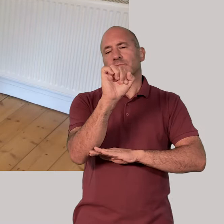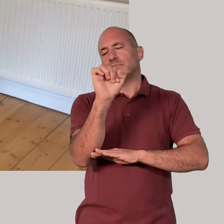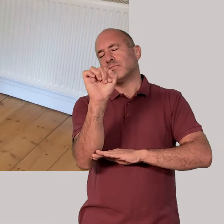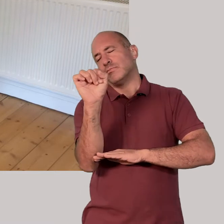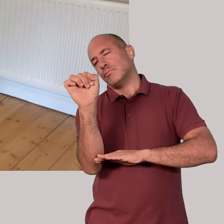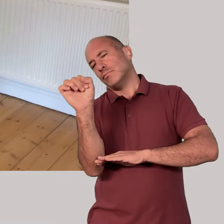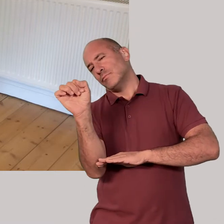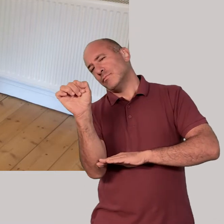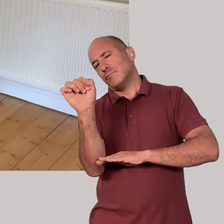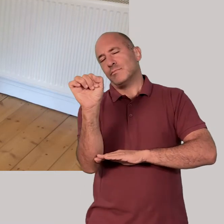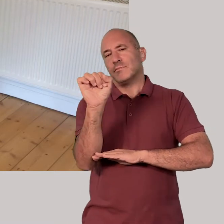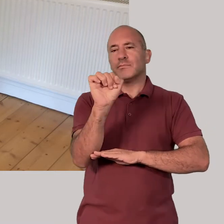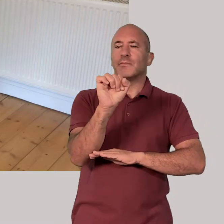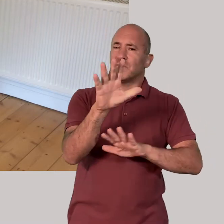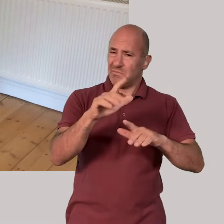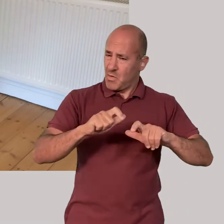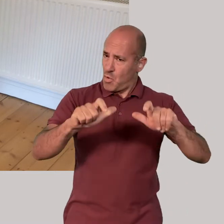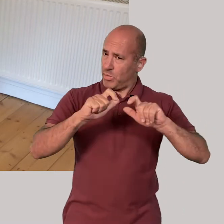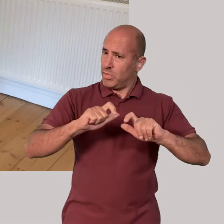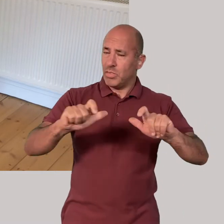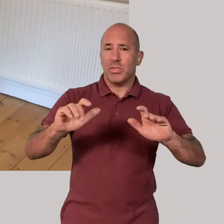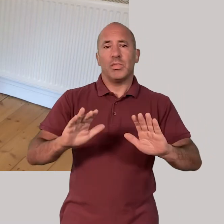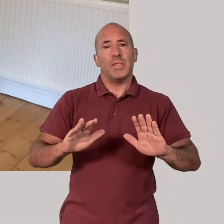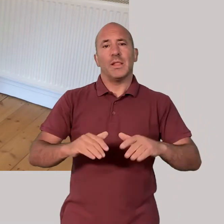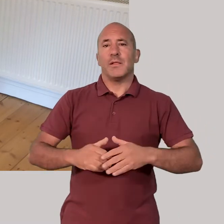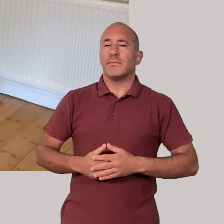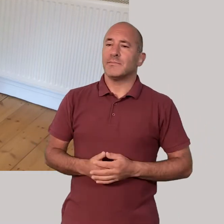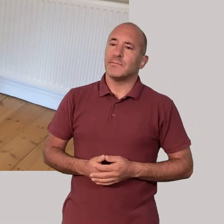and then going over to the other side. Keep going.